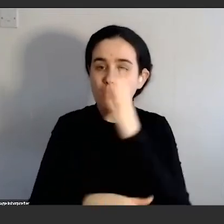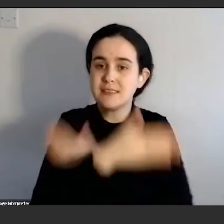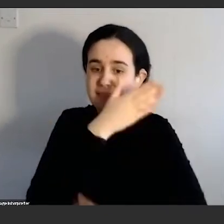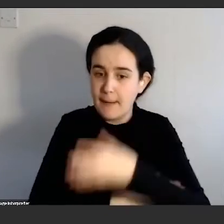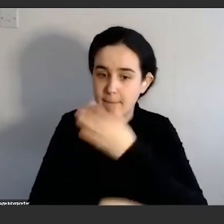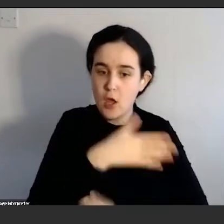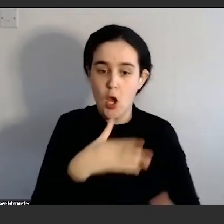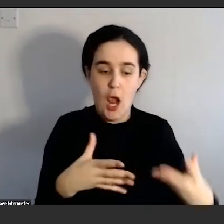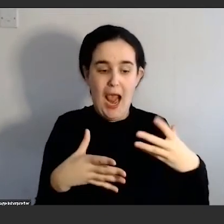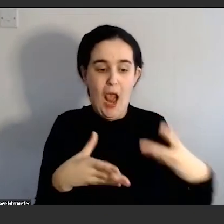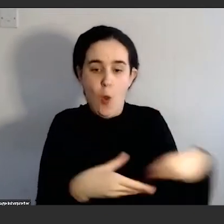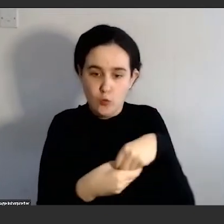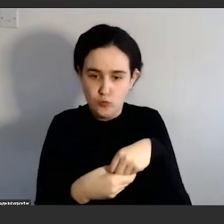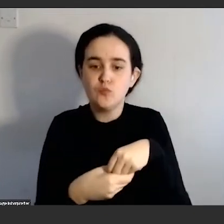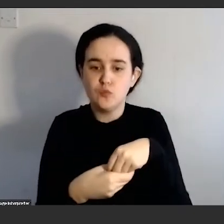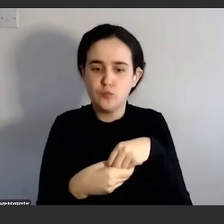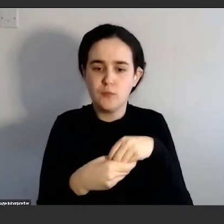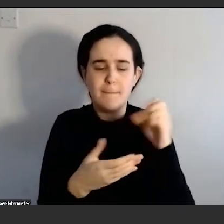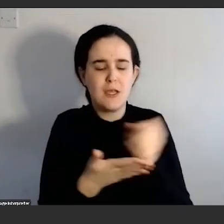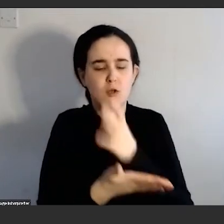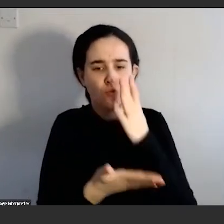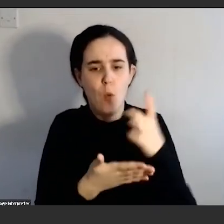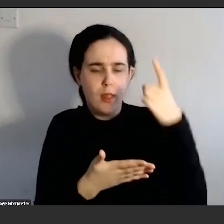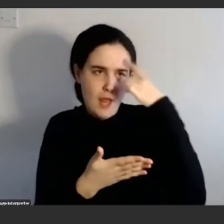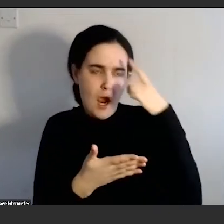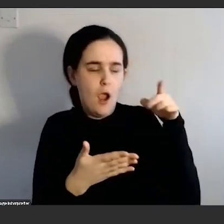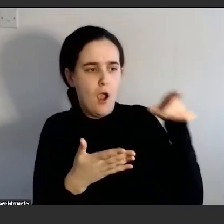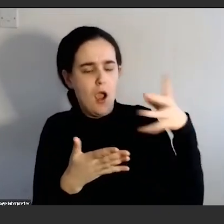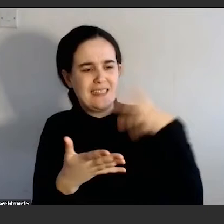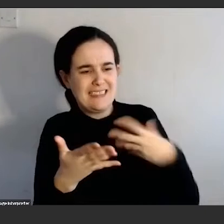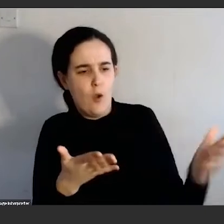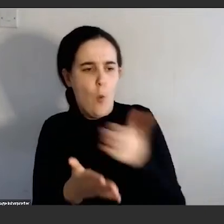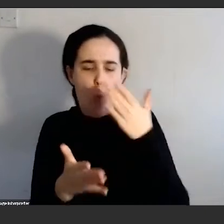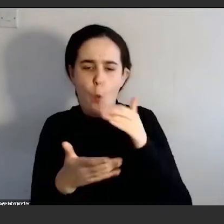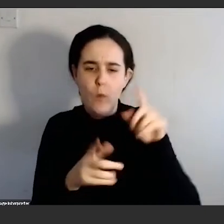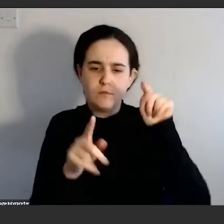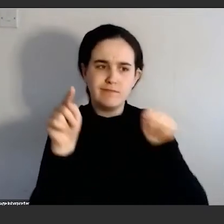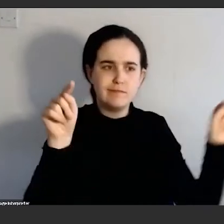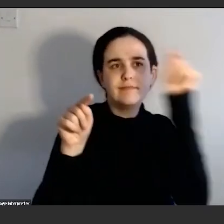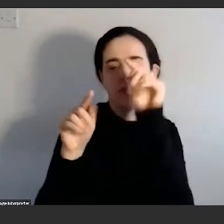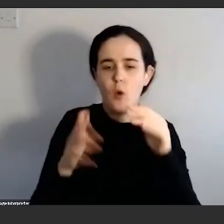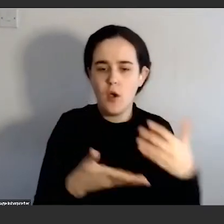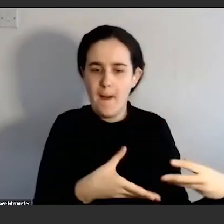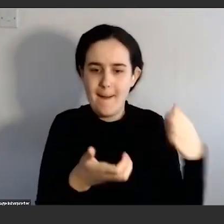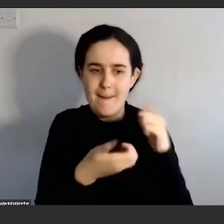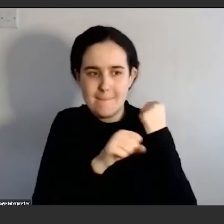healthcare providers in the most accessible manner possible. We put out information in simple language and in